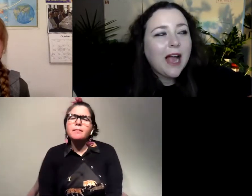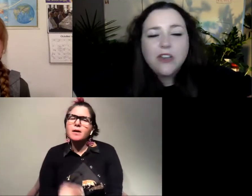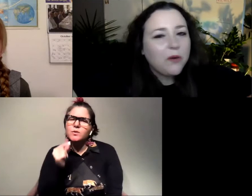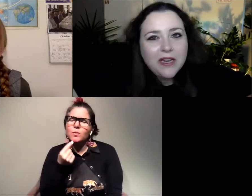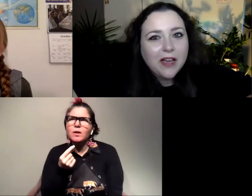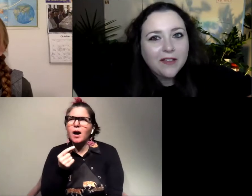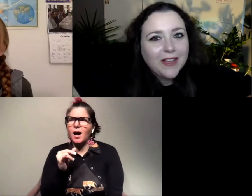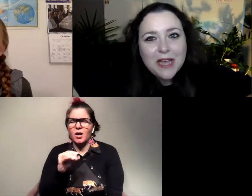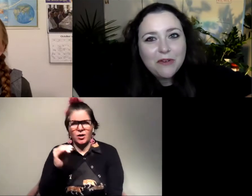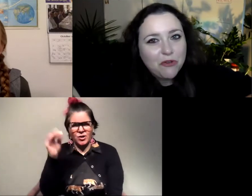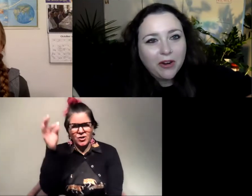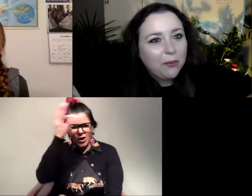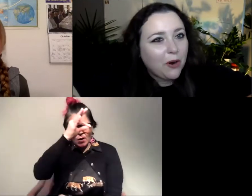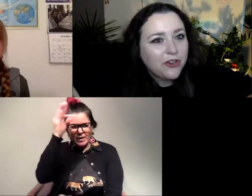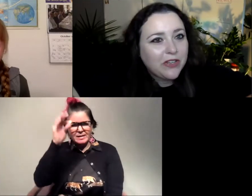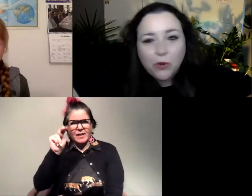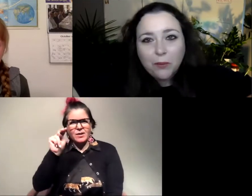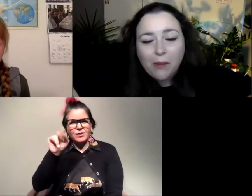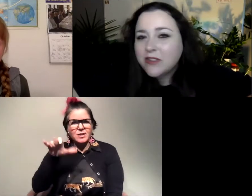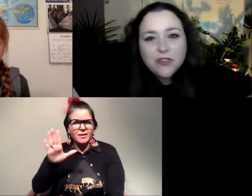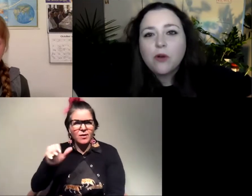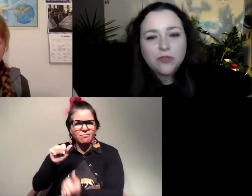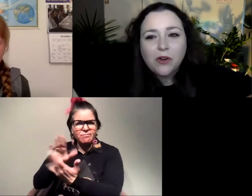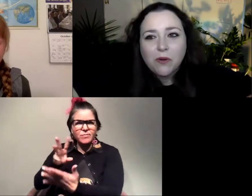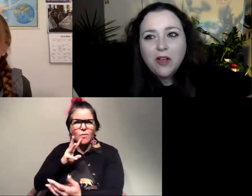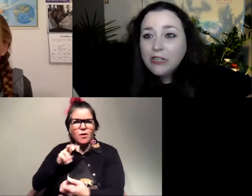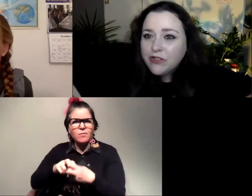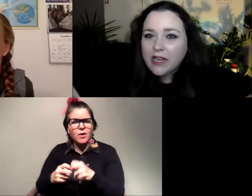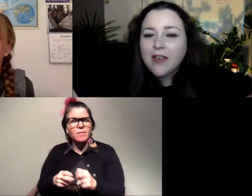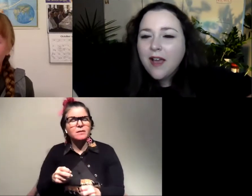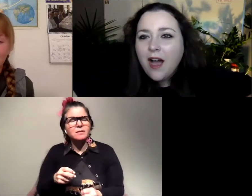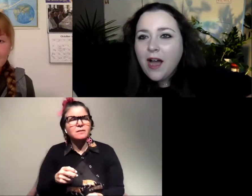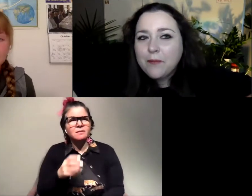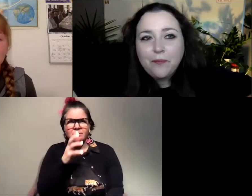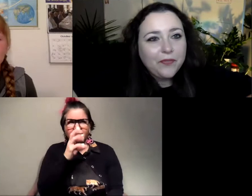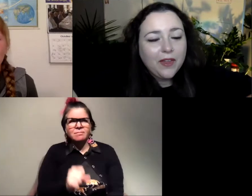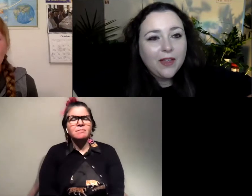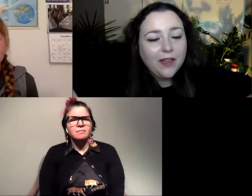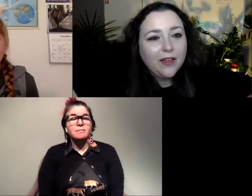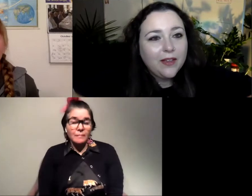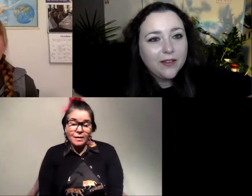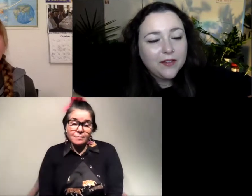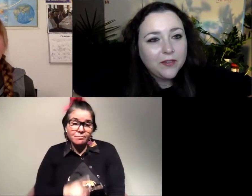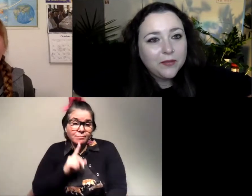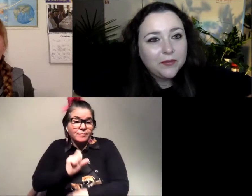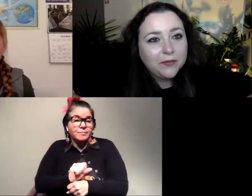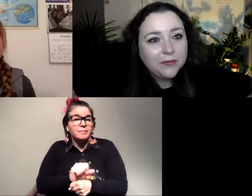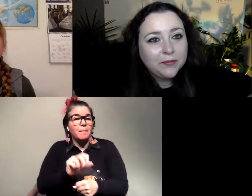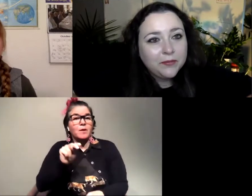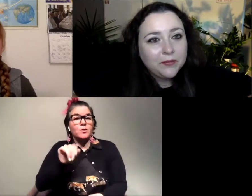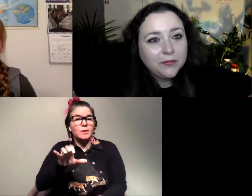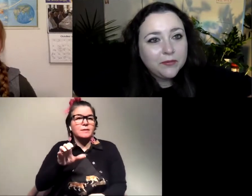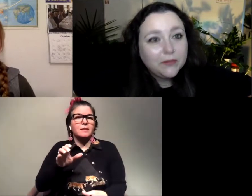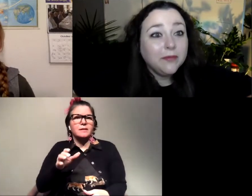I had no idea that that's how New York approached its water problem. That's so interesting. It is, and New York is known for having